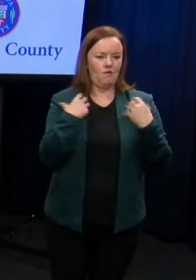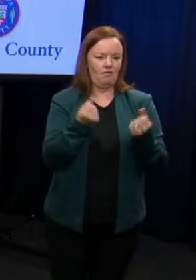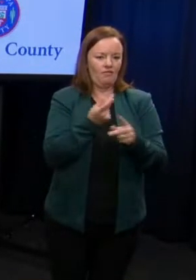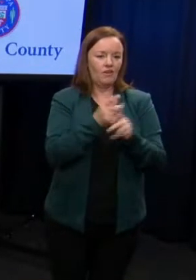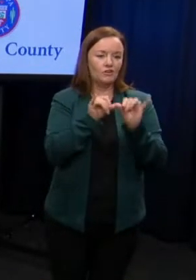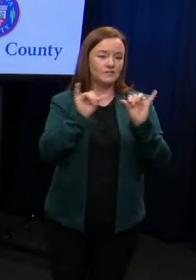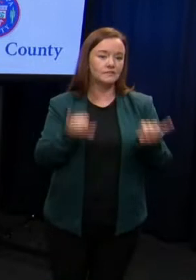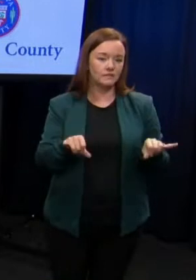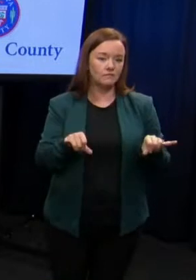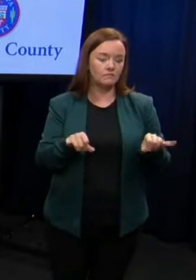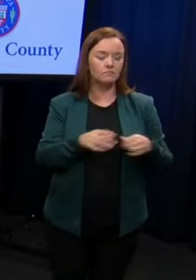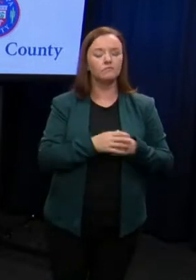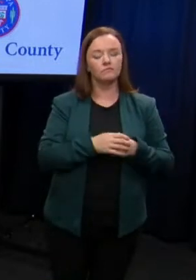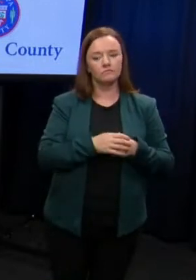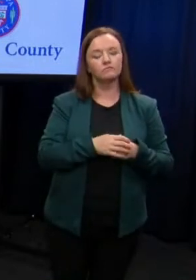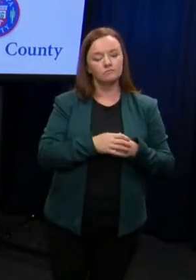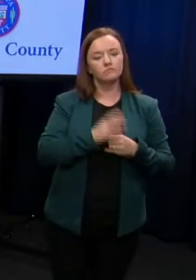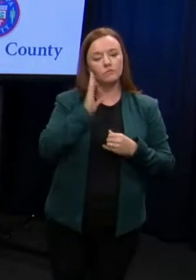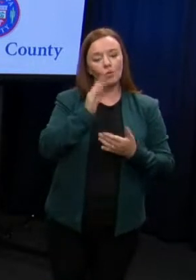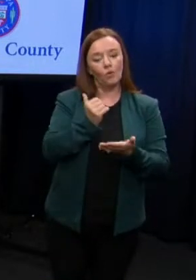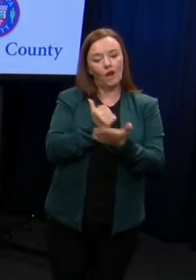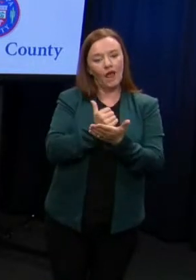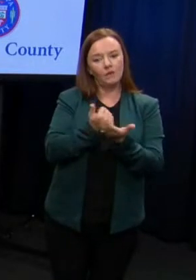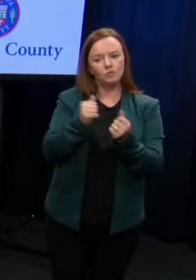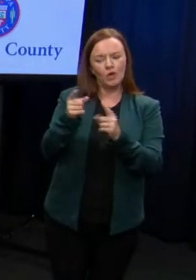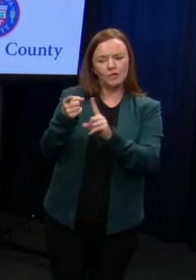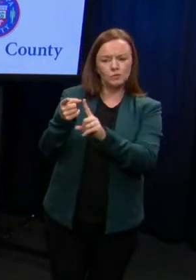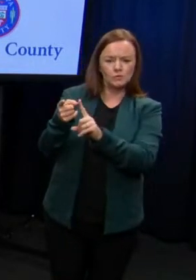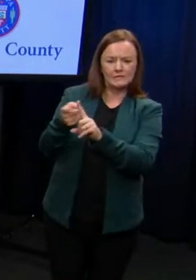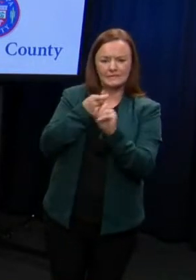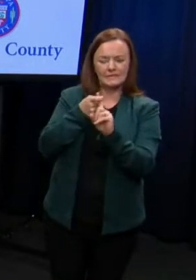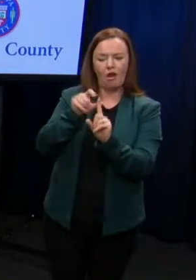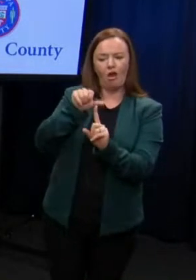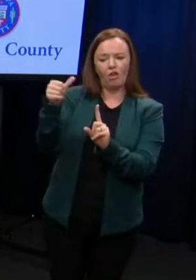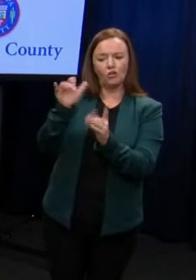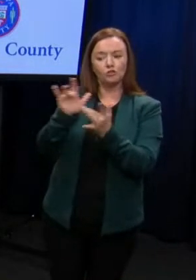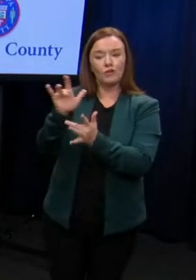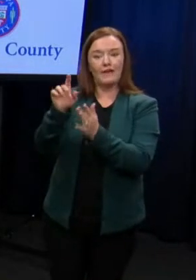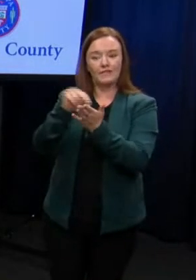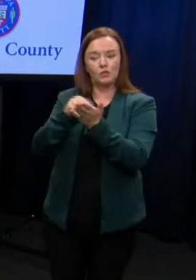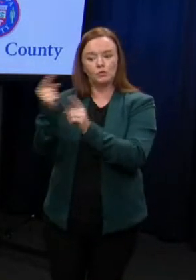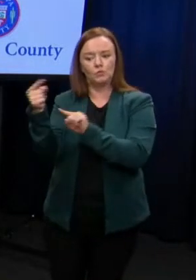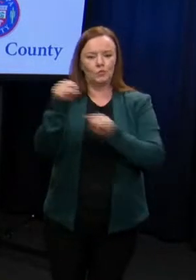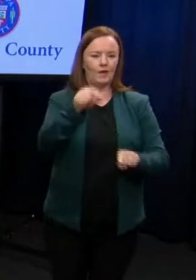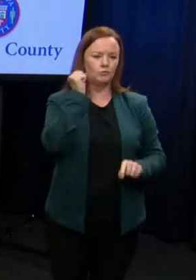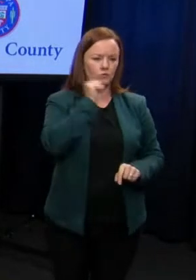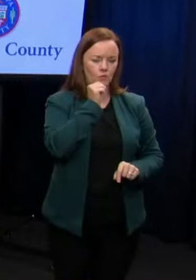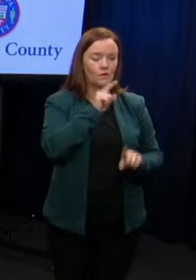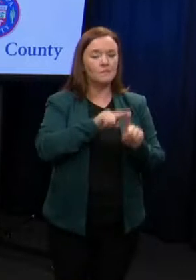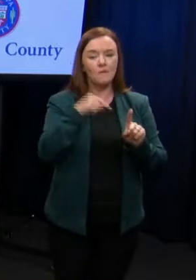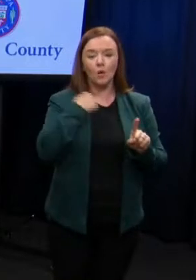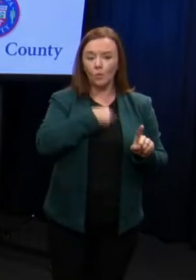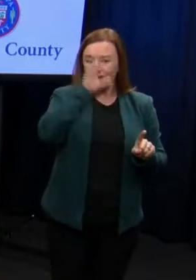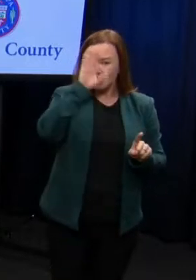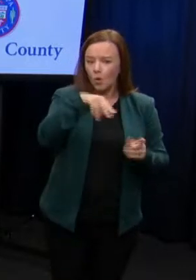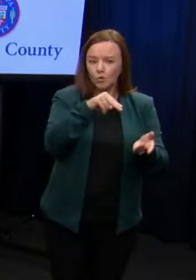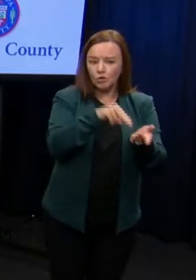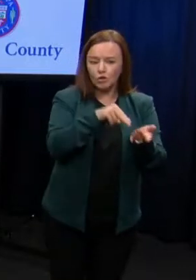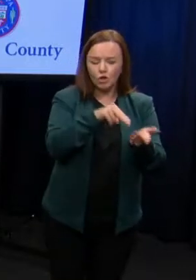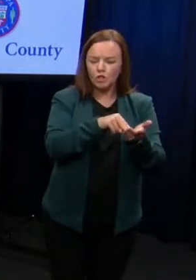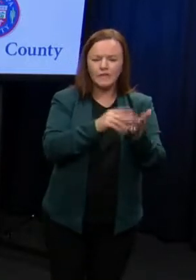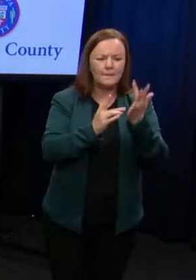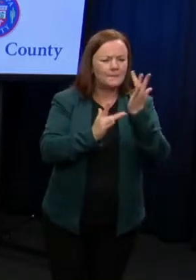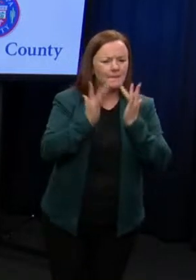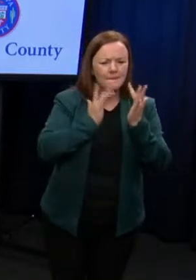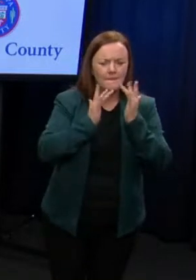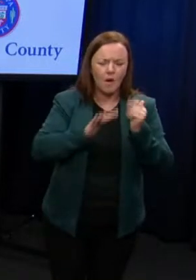try to entice other traveling nurses to come to Arizona. But we do know nursing is a national shortage, but the